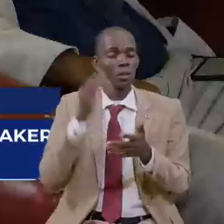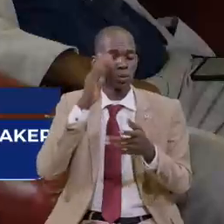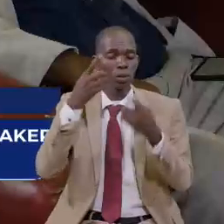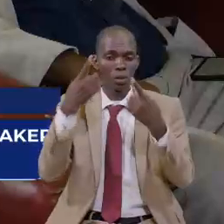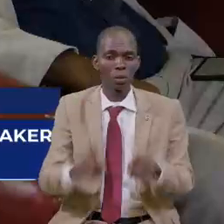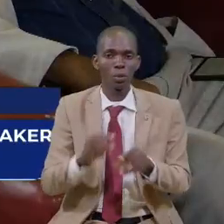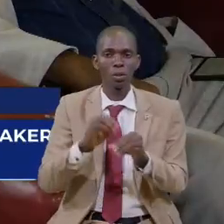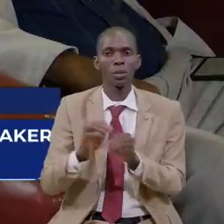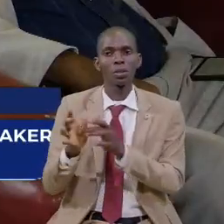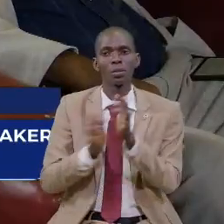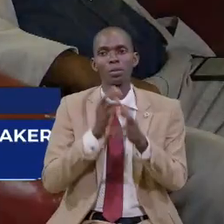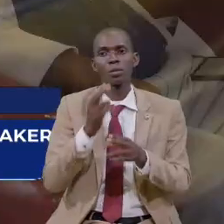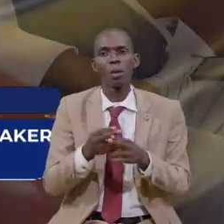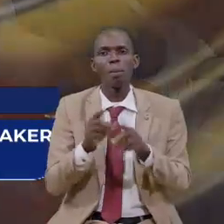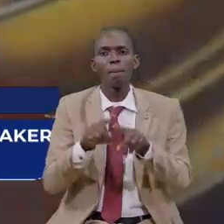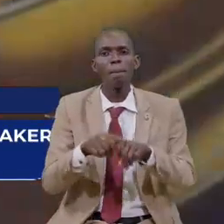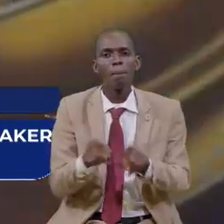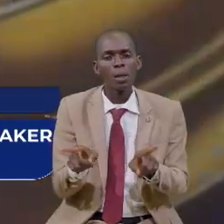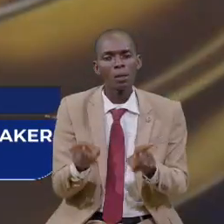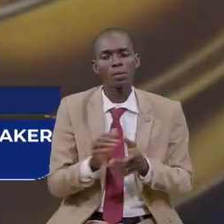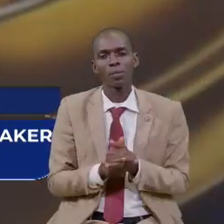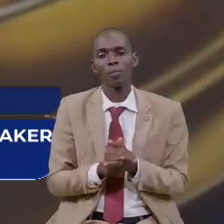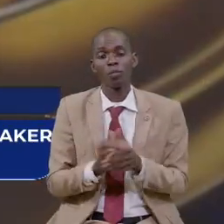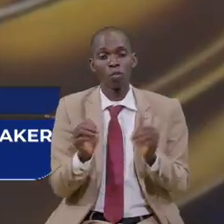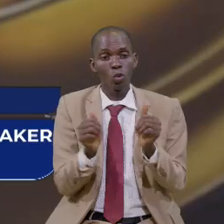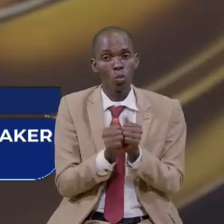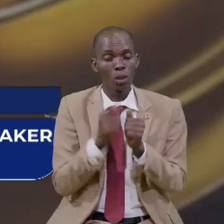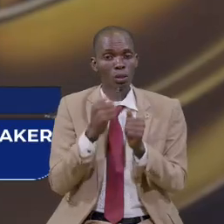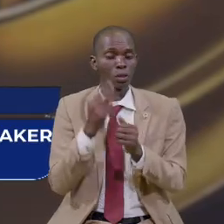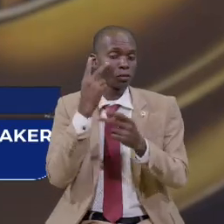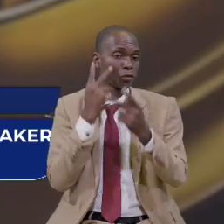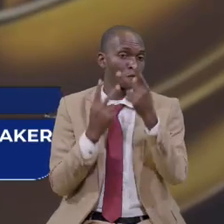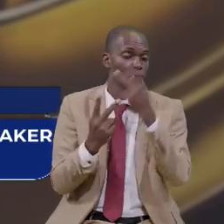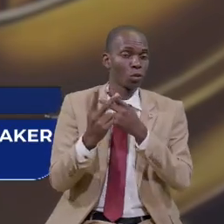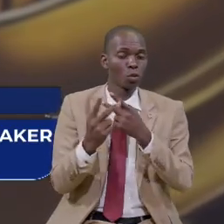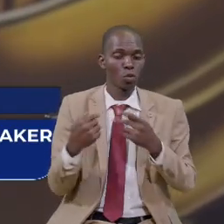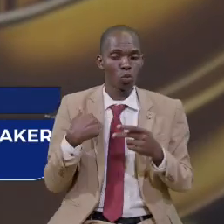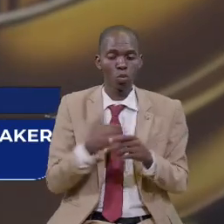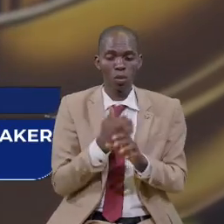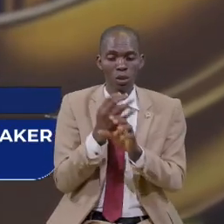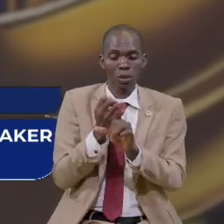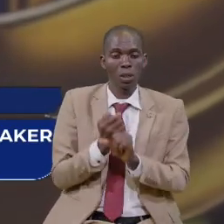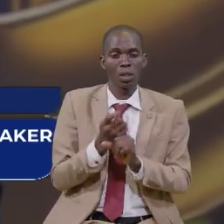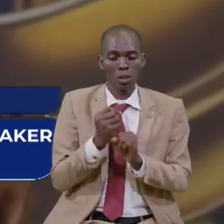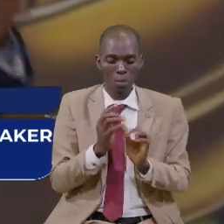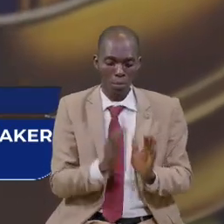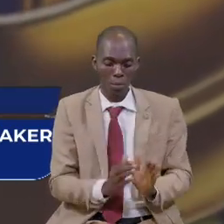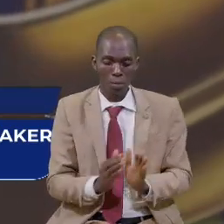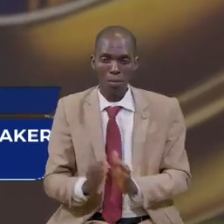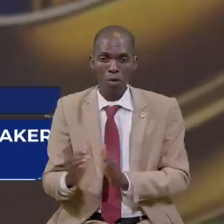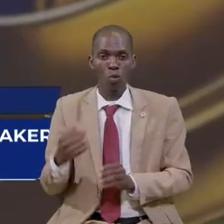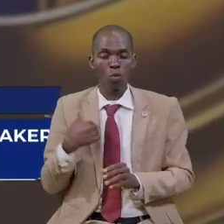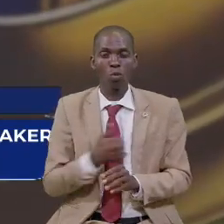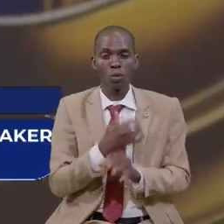But with the vision that we have, the plan we have, and